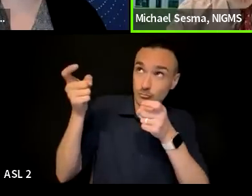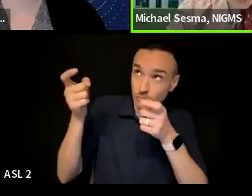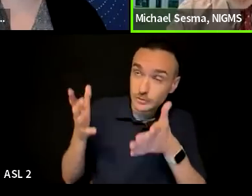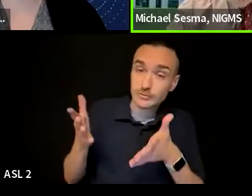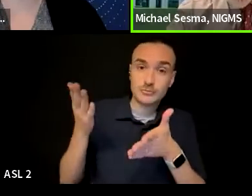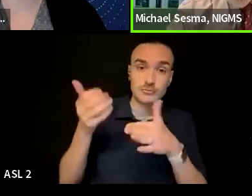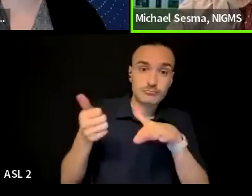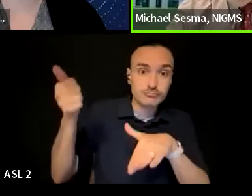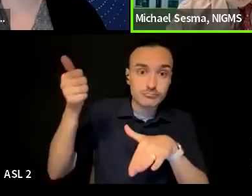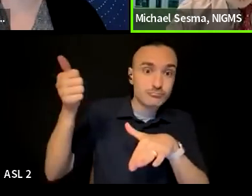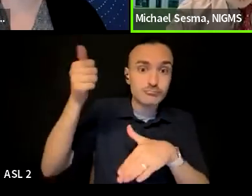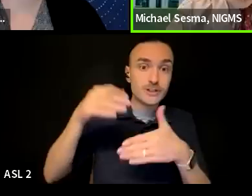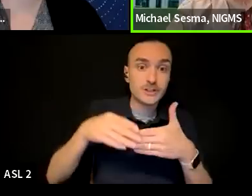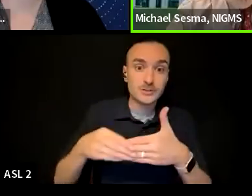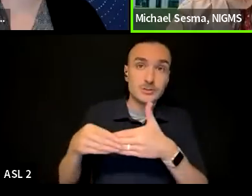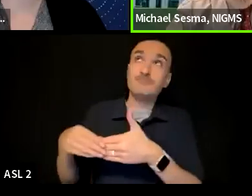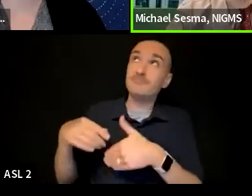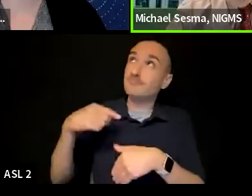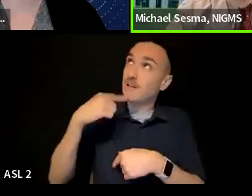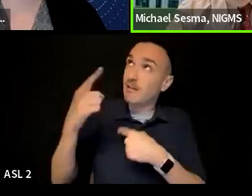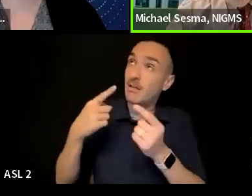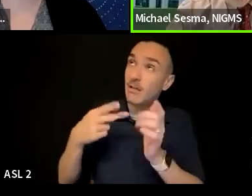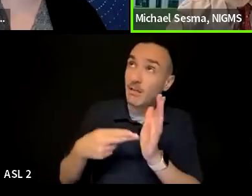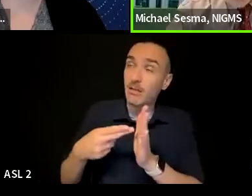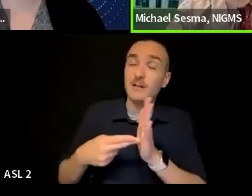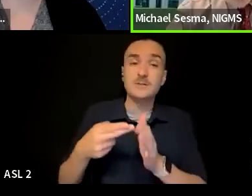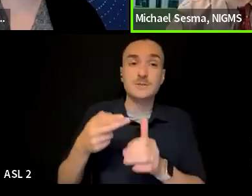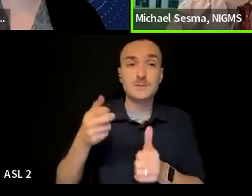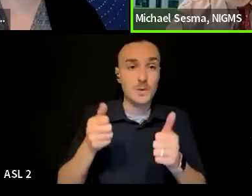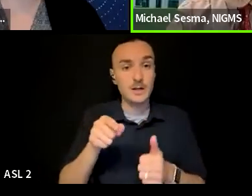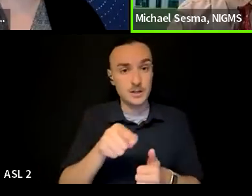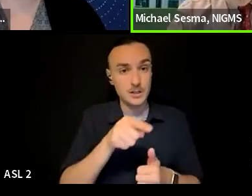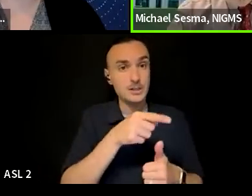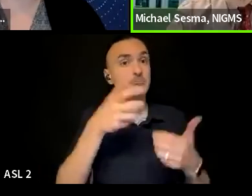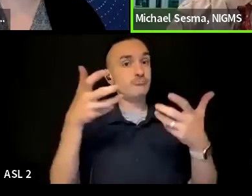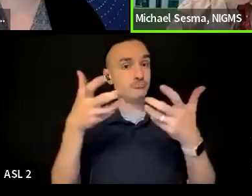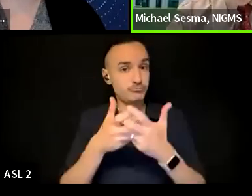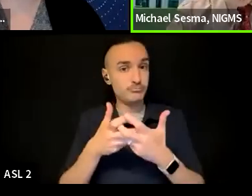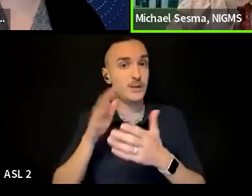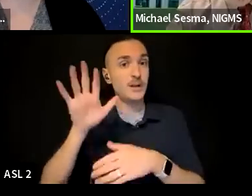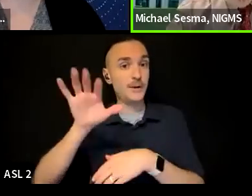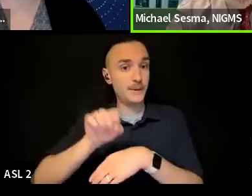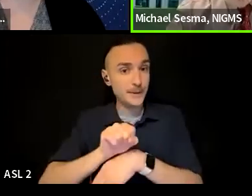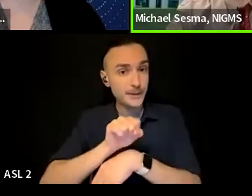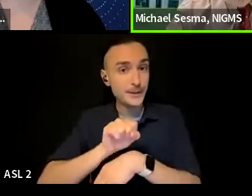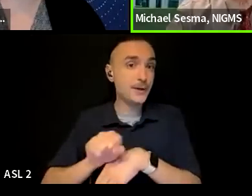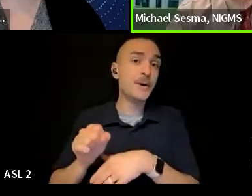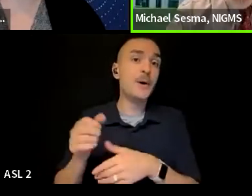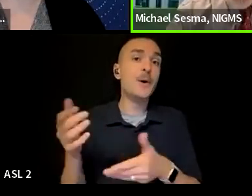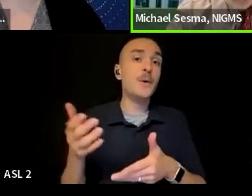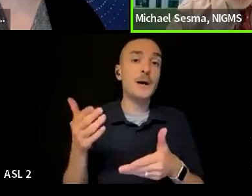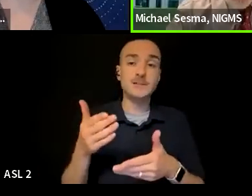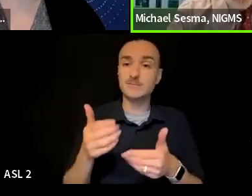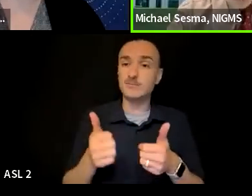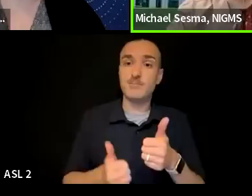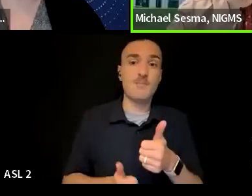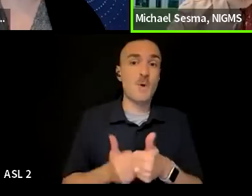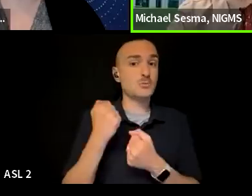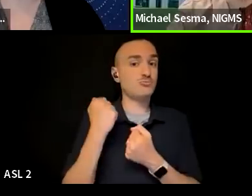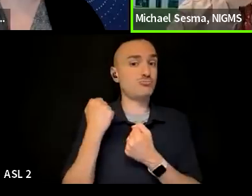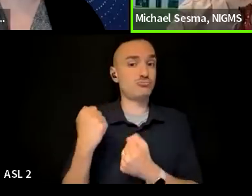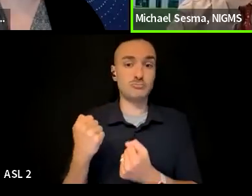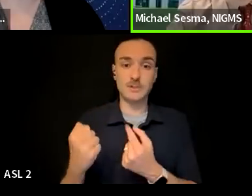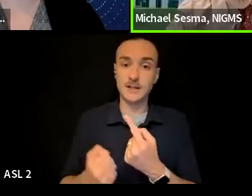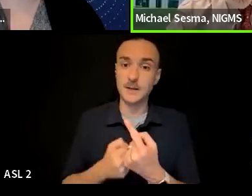which applications address the high priorities of the institute, which ones are potentially highest impact in terms